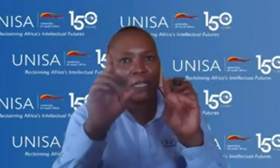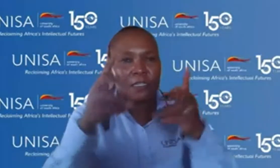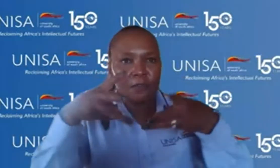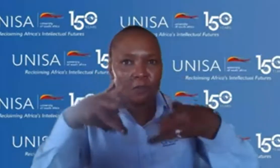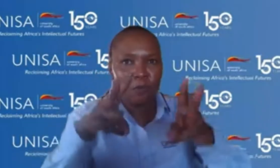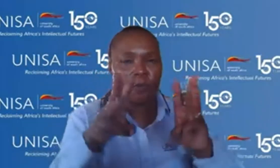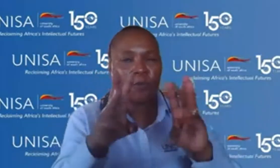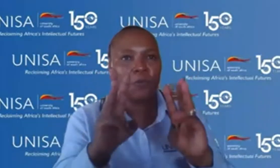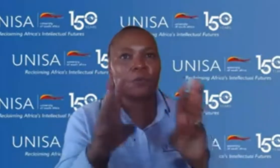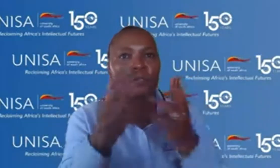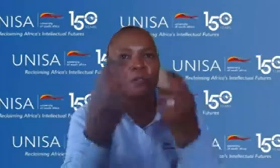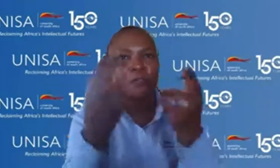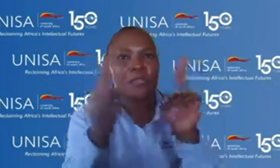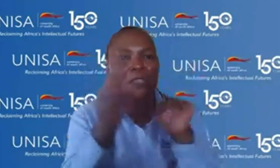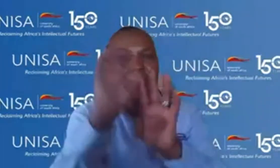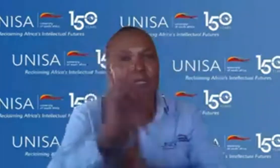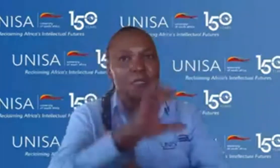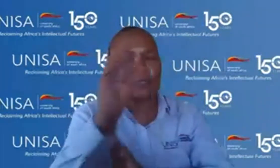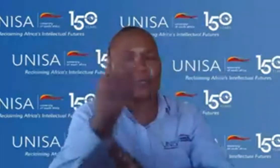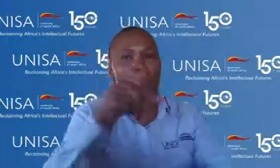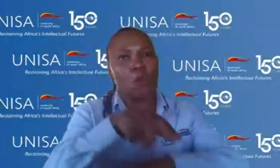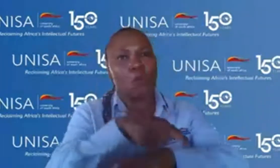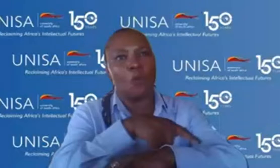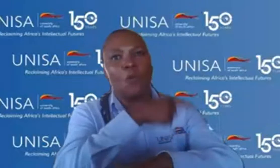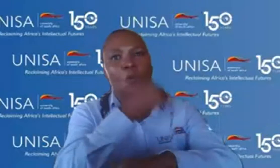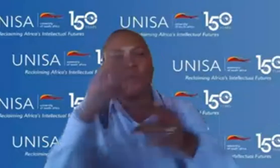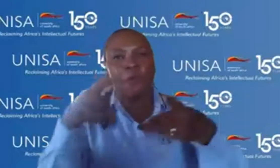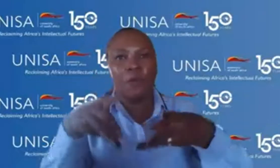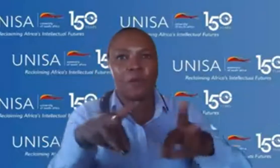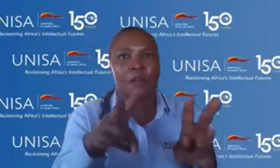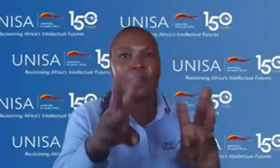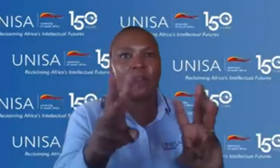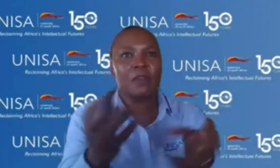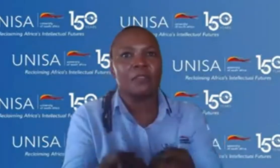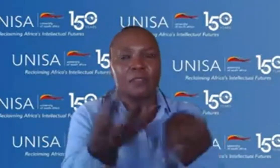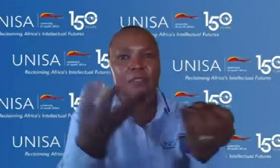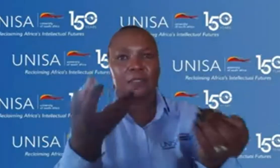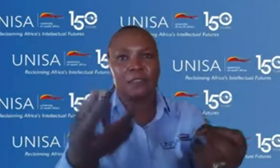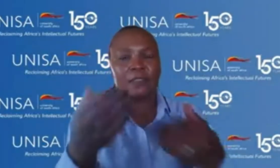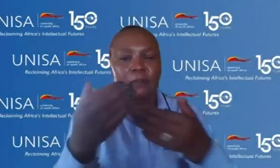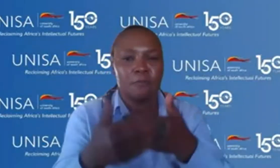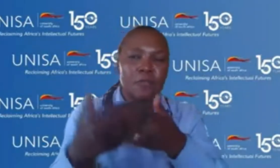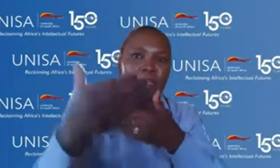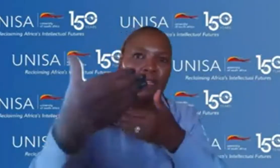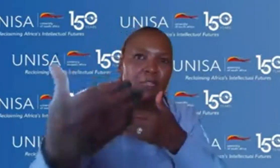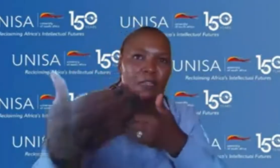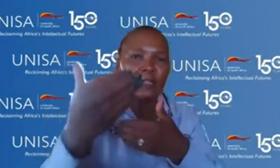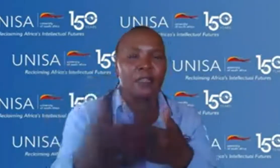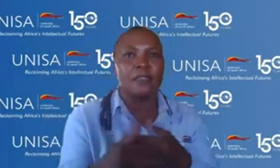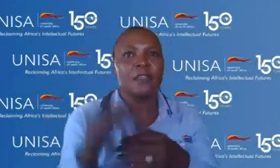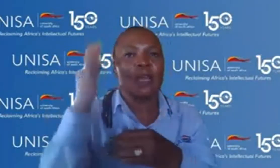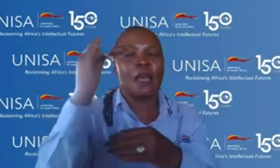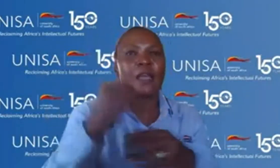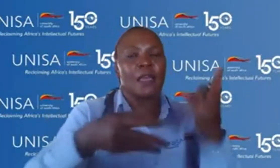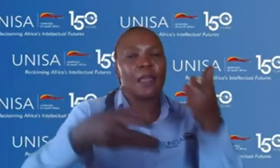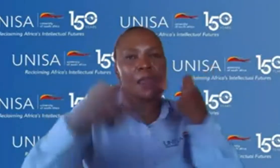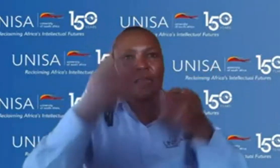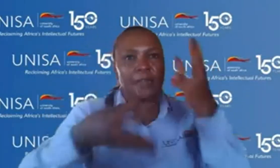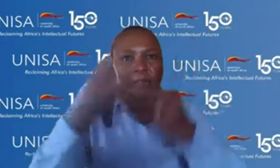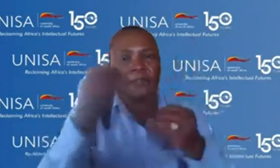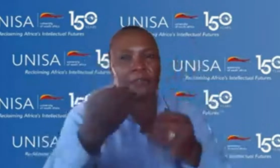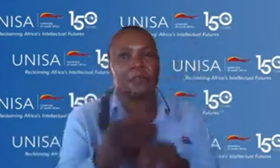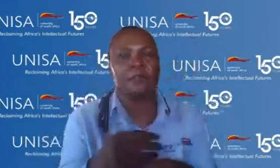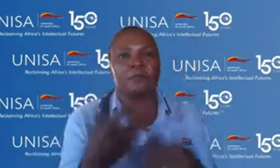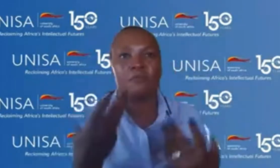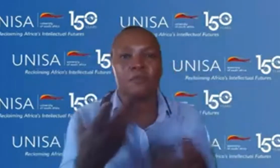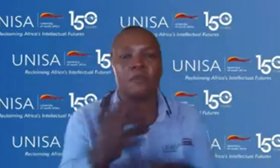journey can be a very lonely journey, given that we are a distance institution of higher learning. So the colleagues that